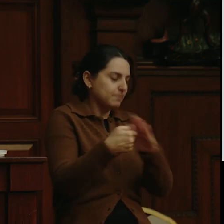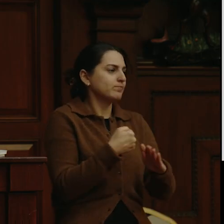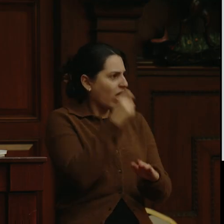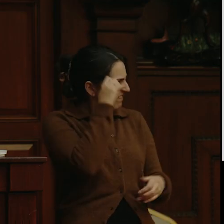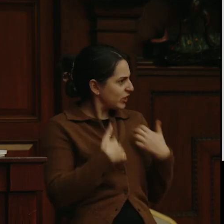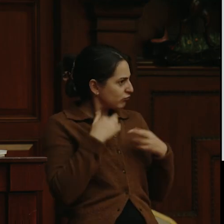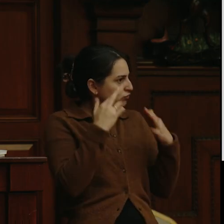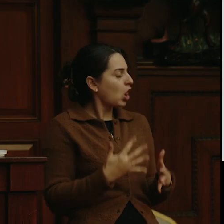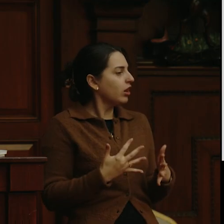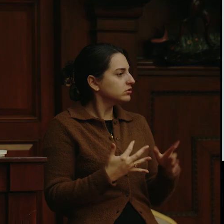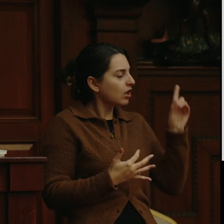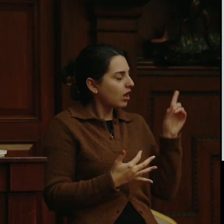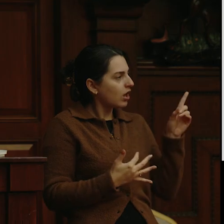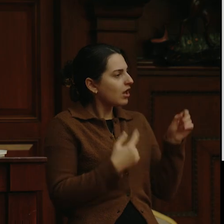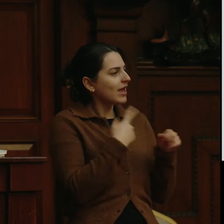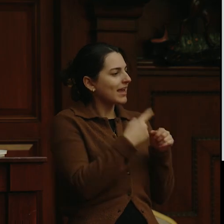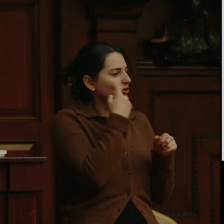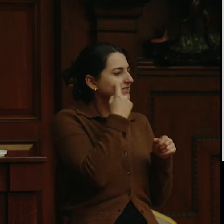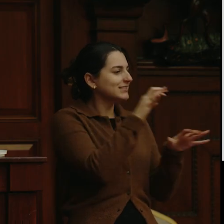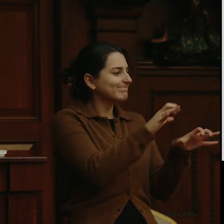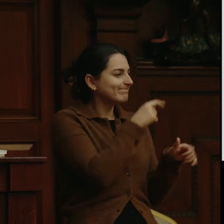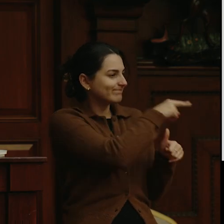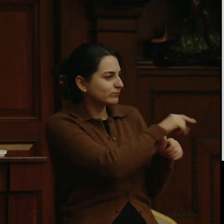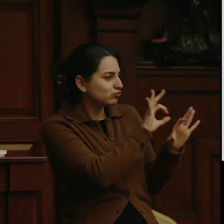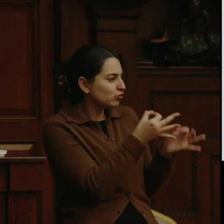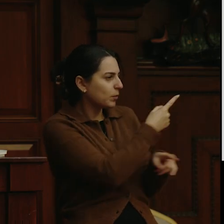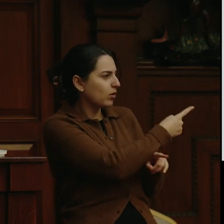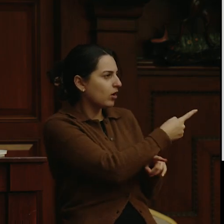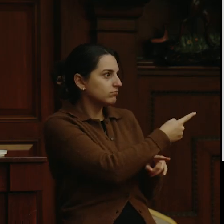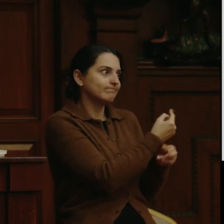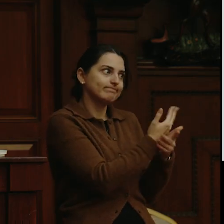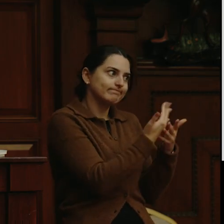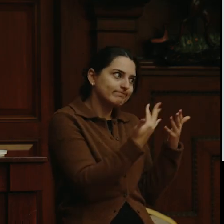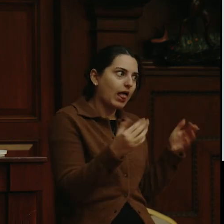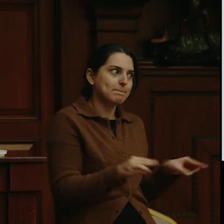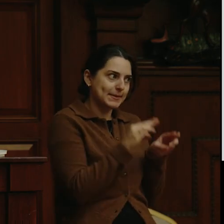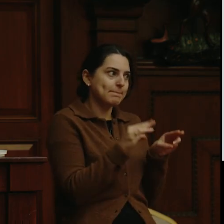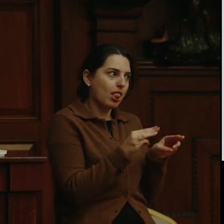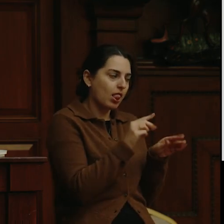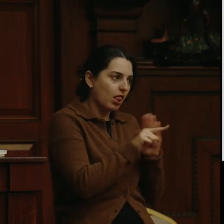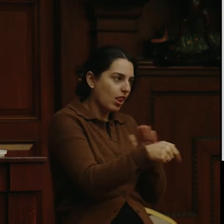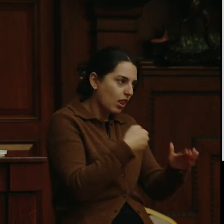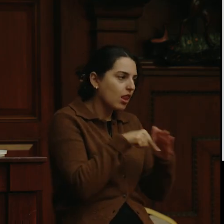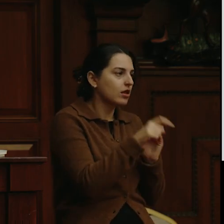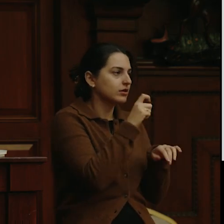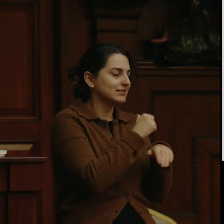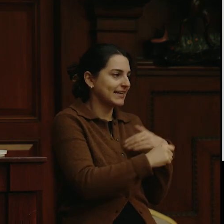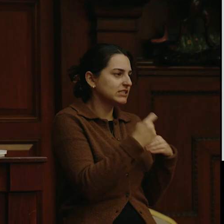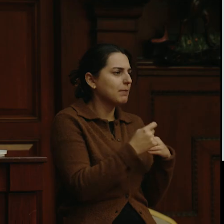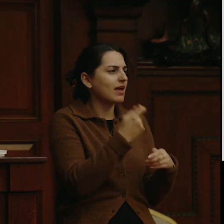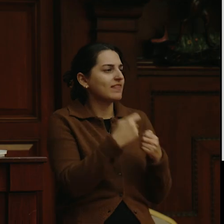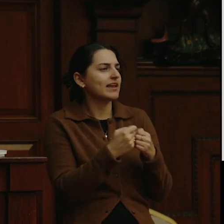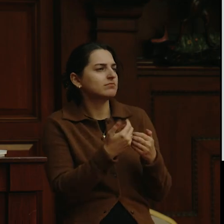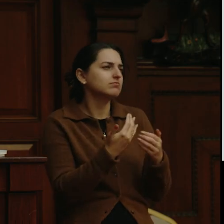interesting, and you can see that, again, the rheumatoid patient group is the most numerous. and there's kind of a drop in the number of